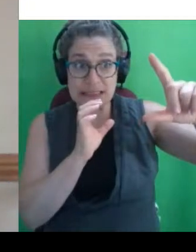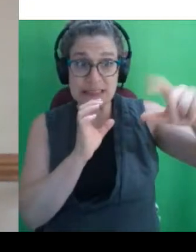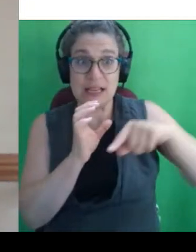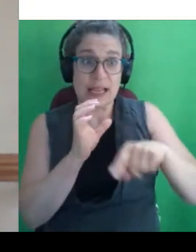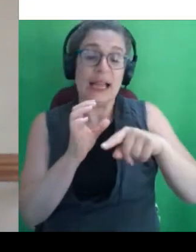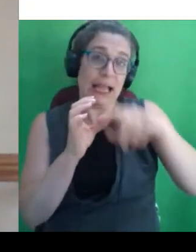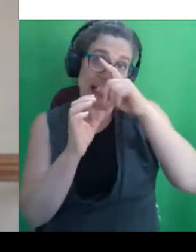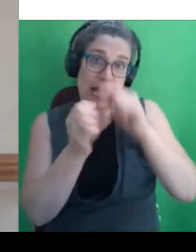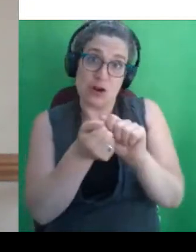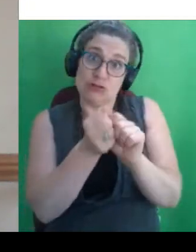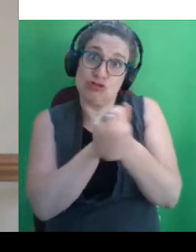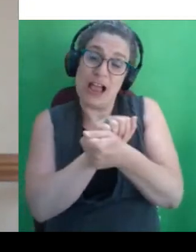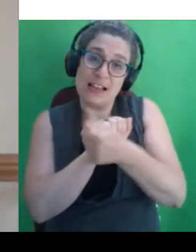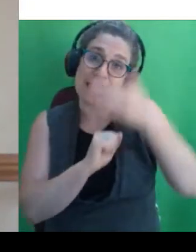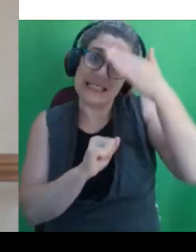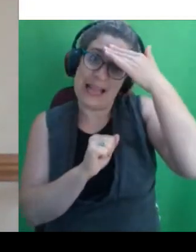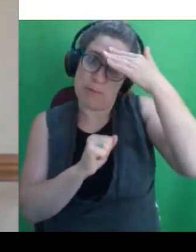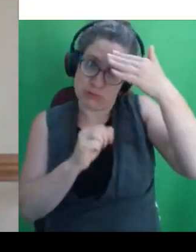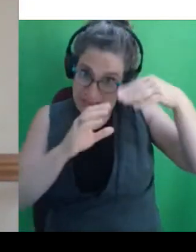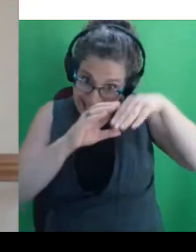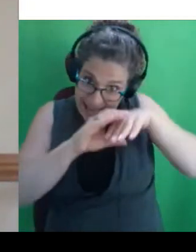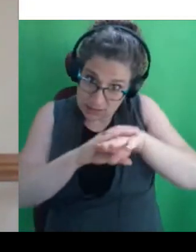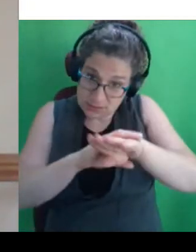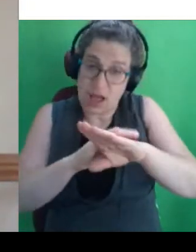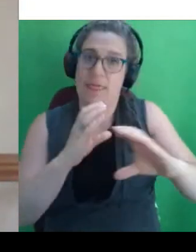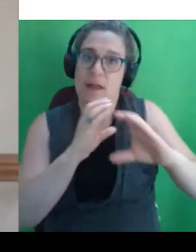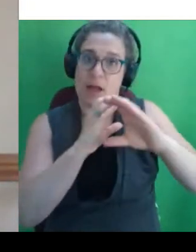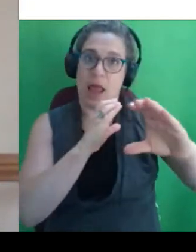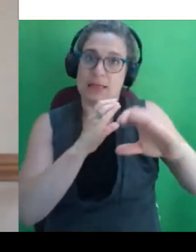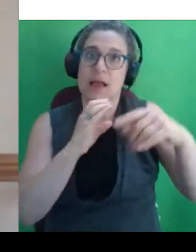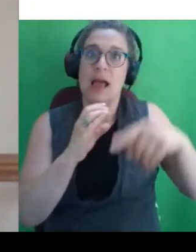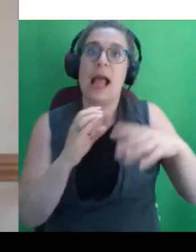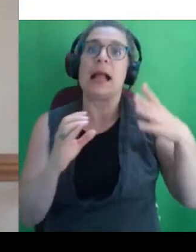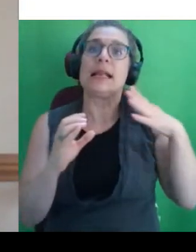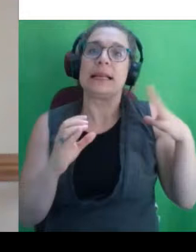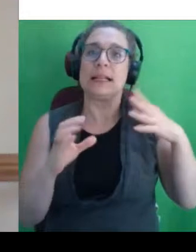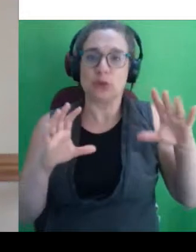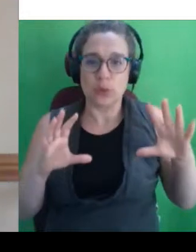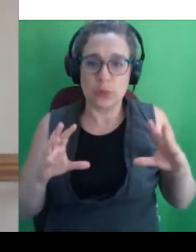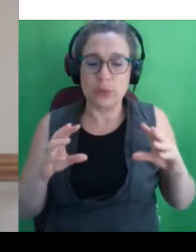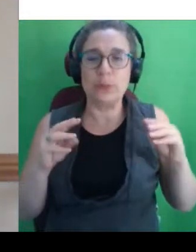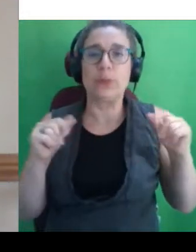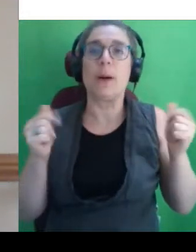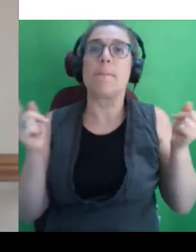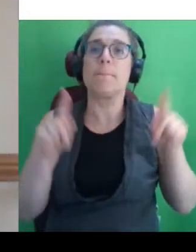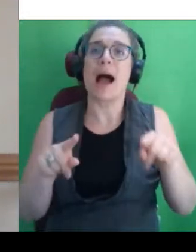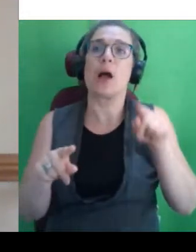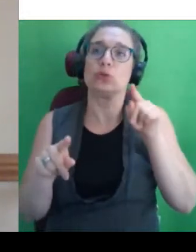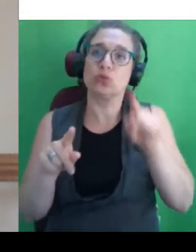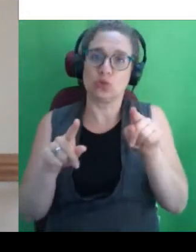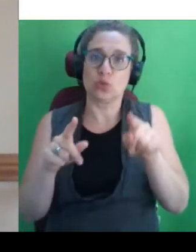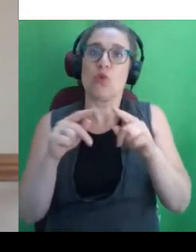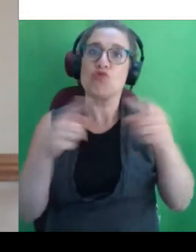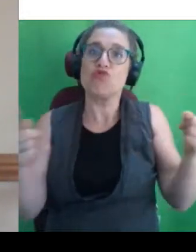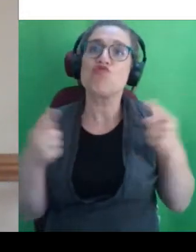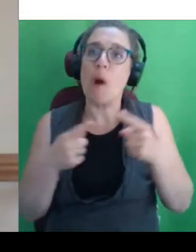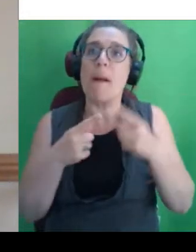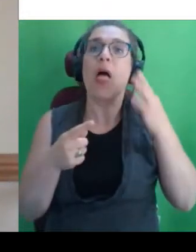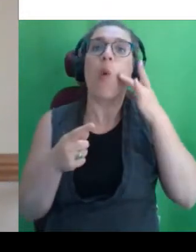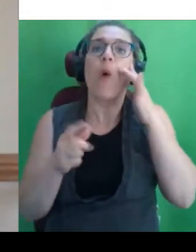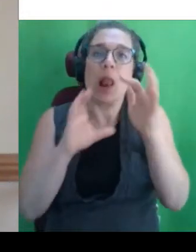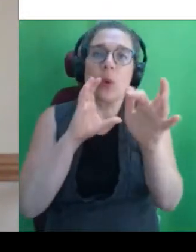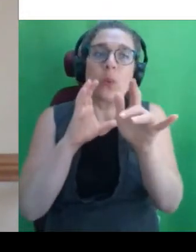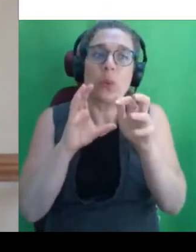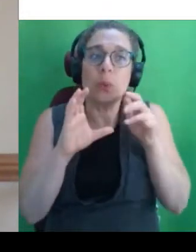inside the canister. It needs to stabilize back to room temperature before the particle size would be the right size for drug